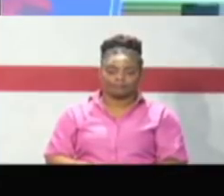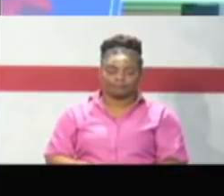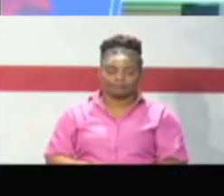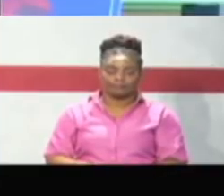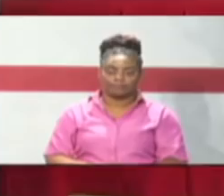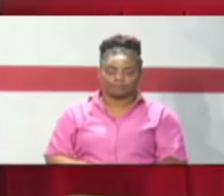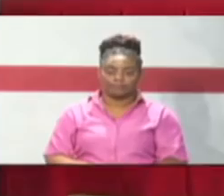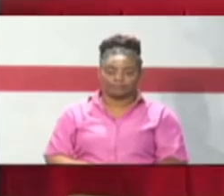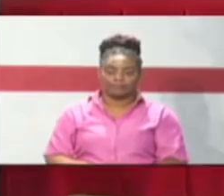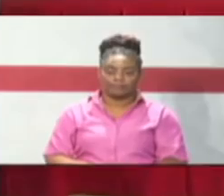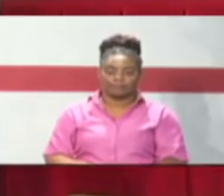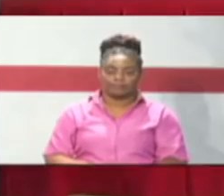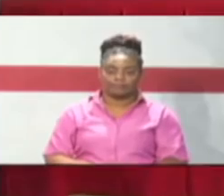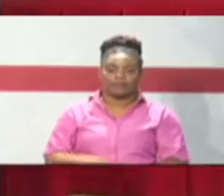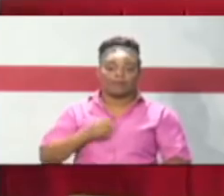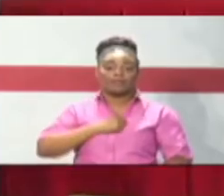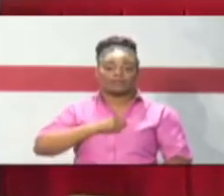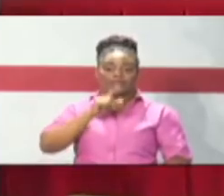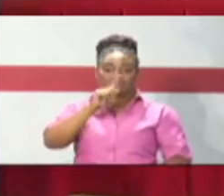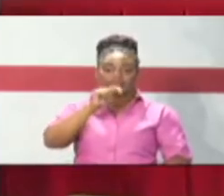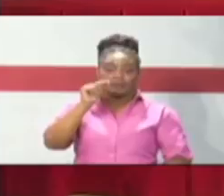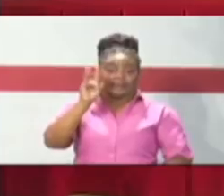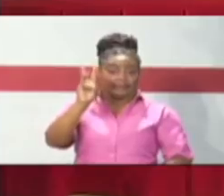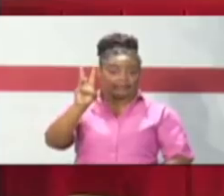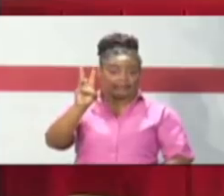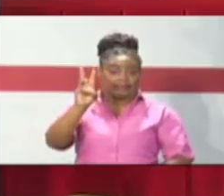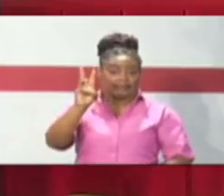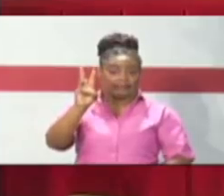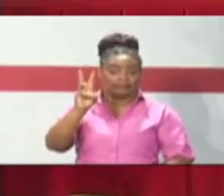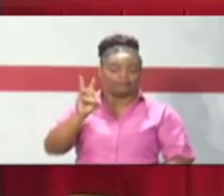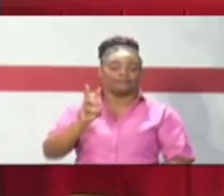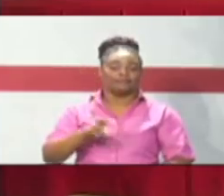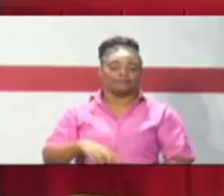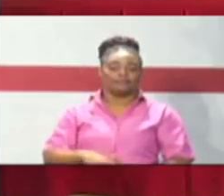Or TV6. My apologies, TV6. Good morning.